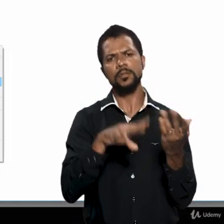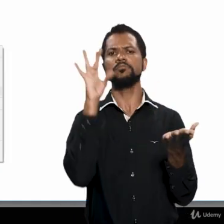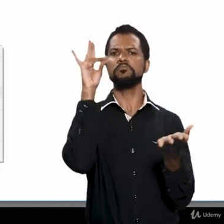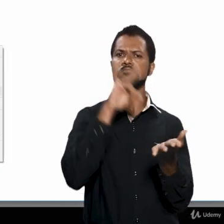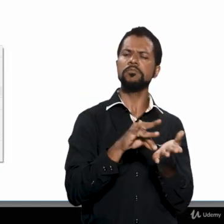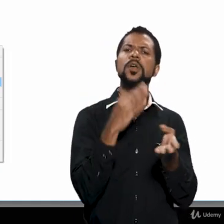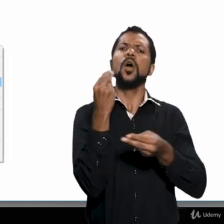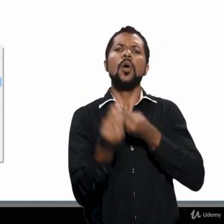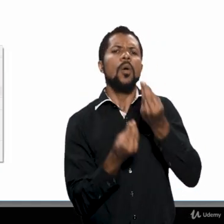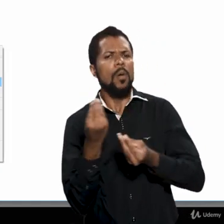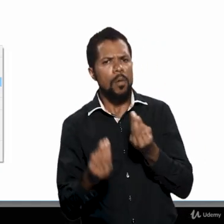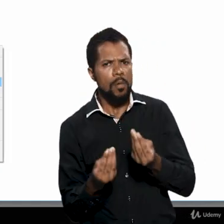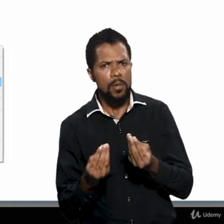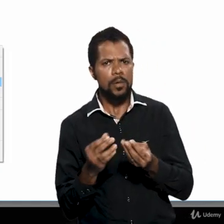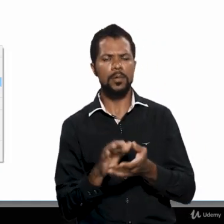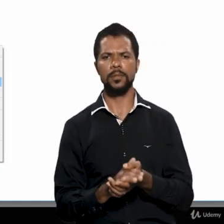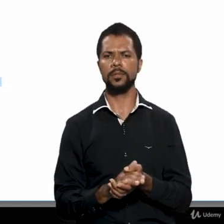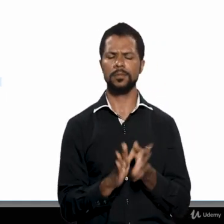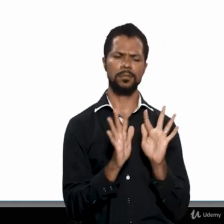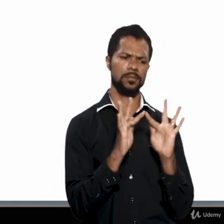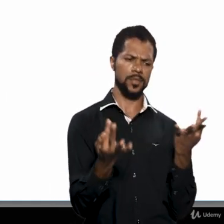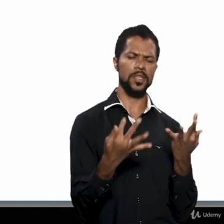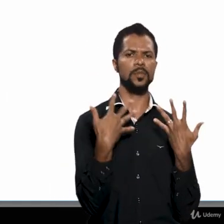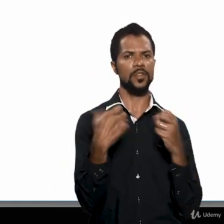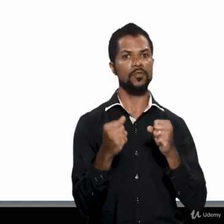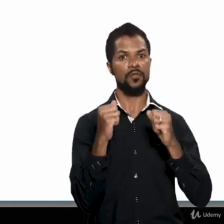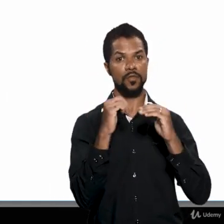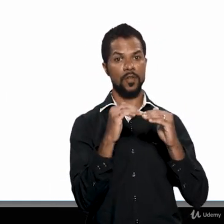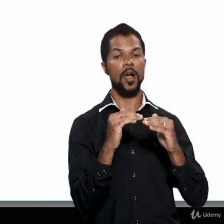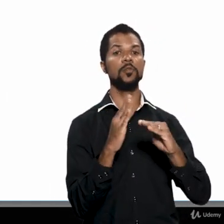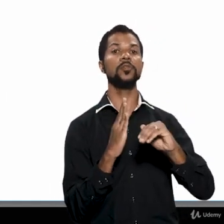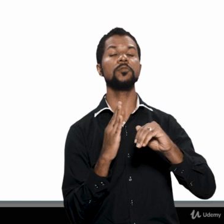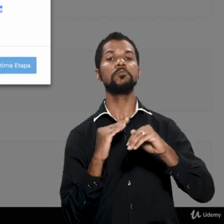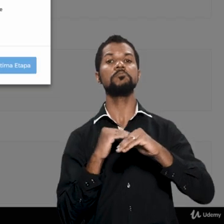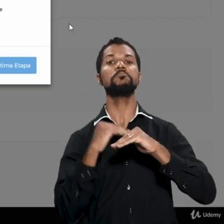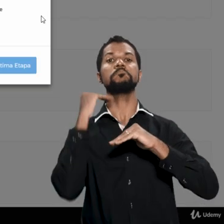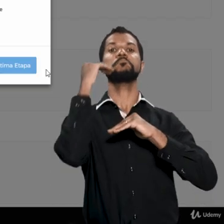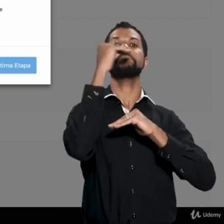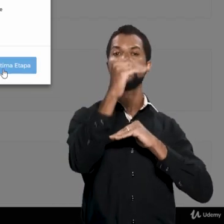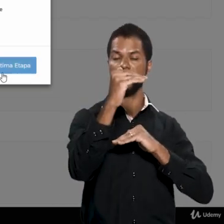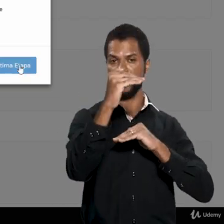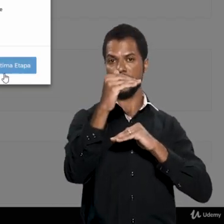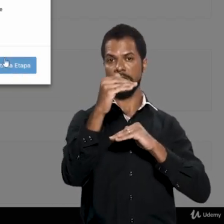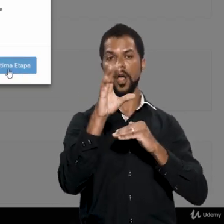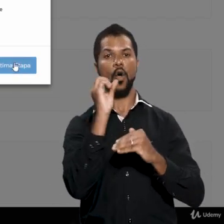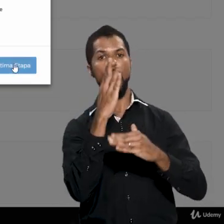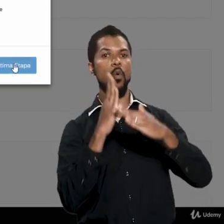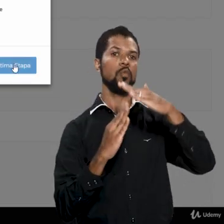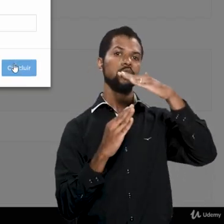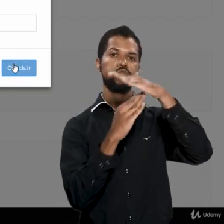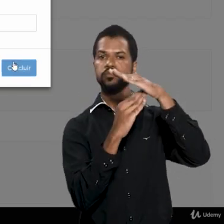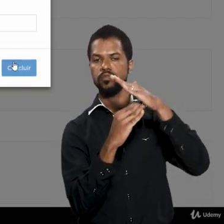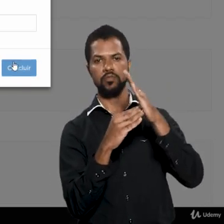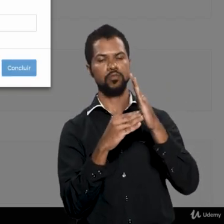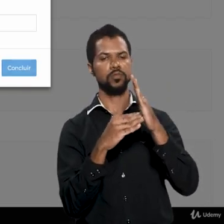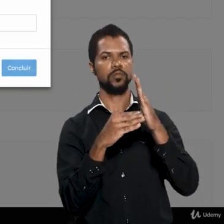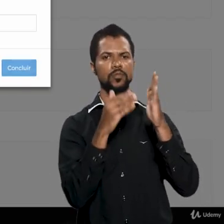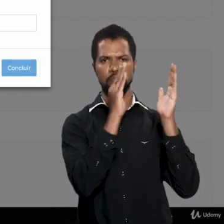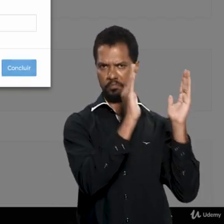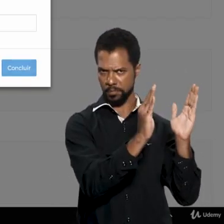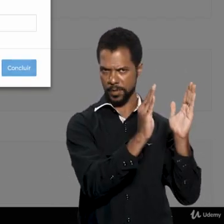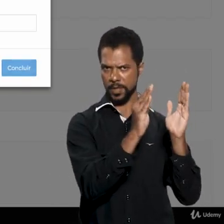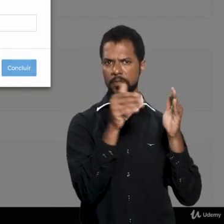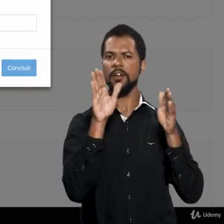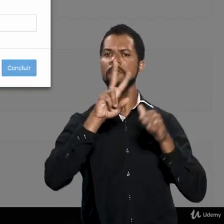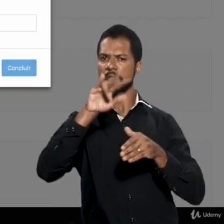I have to enable. I'm going to click in advanced and or last part of it, and it's going to ask me